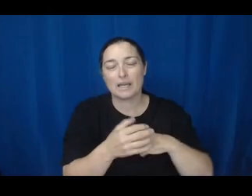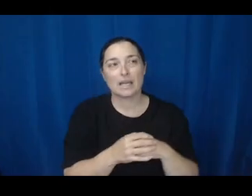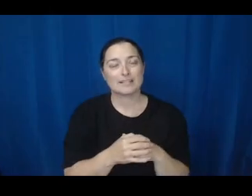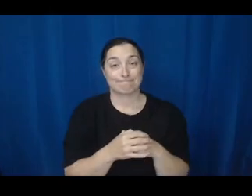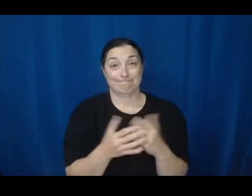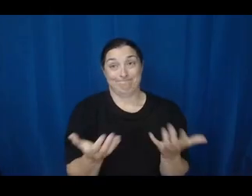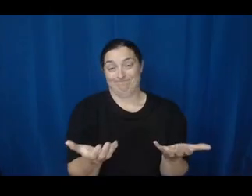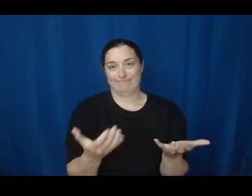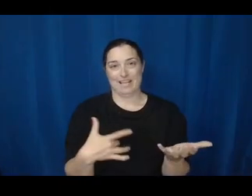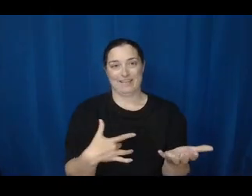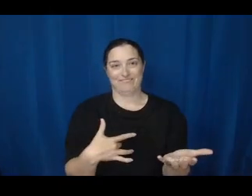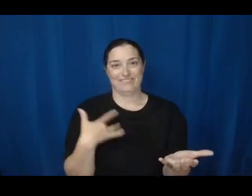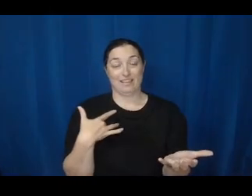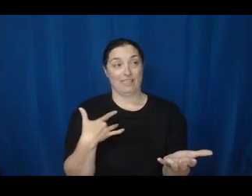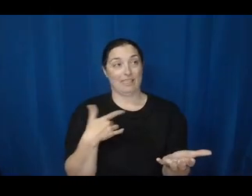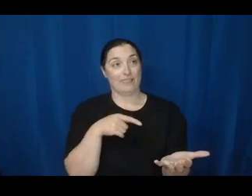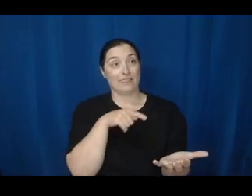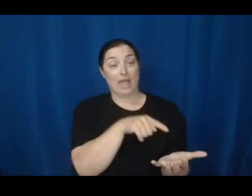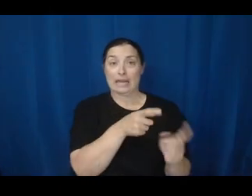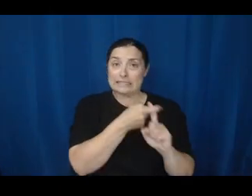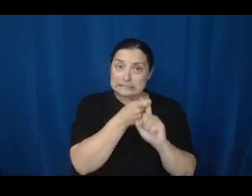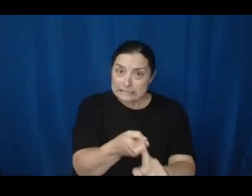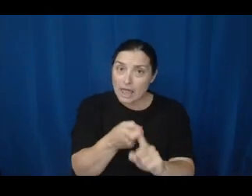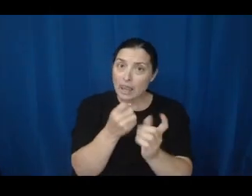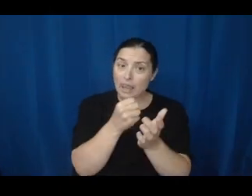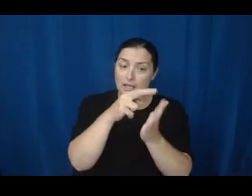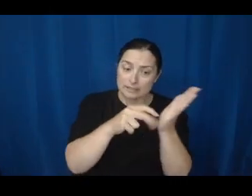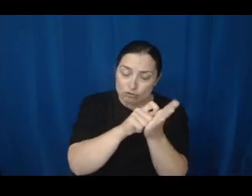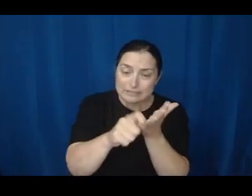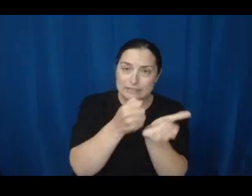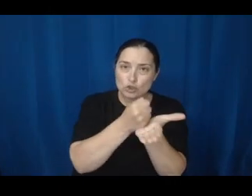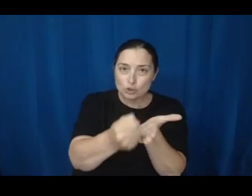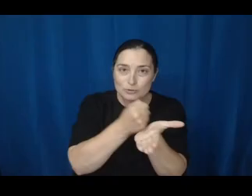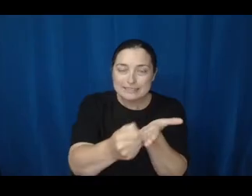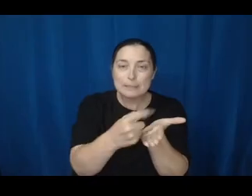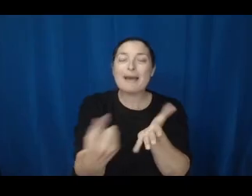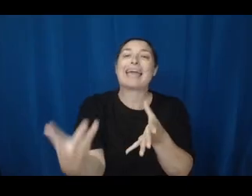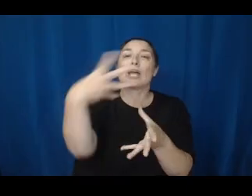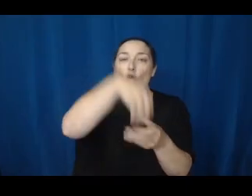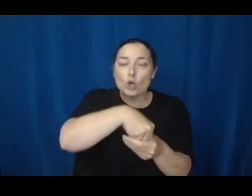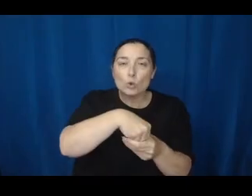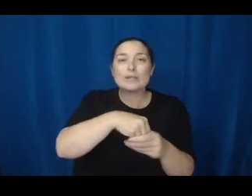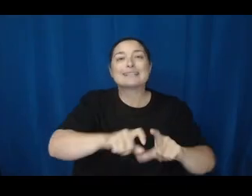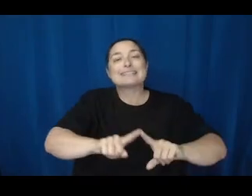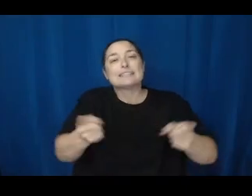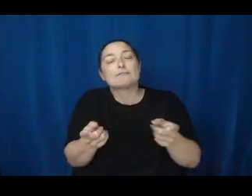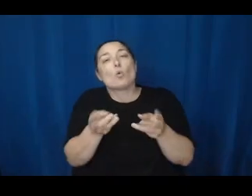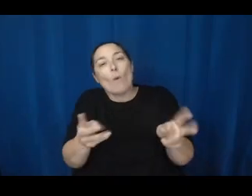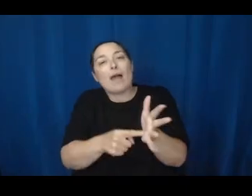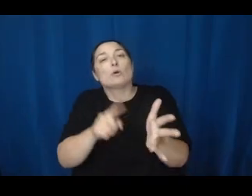they could, while still pushing numeracy and literacy, include alternative ways of teaching,